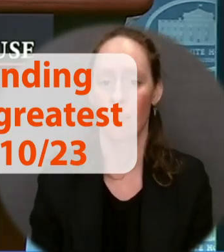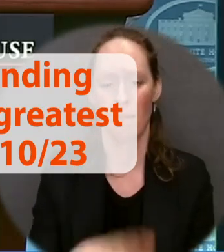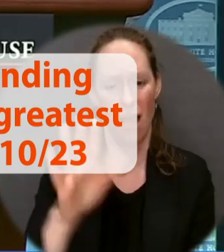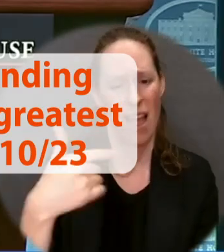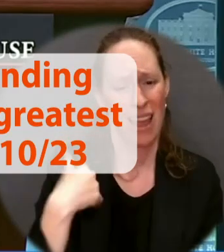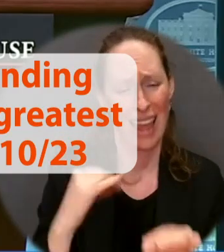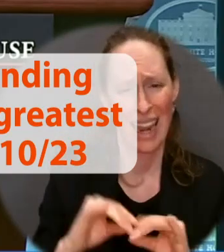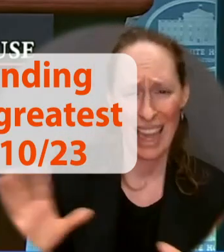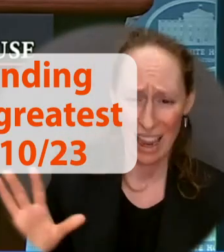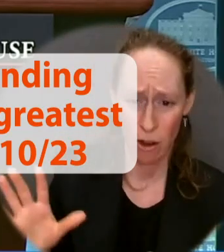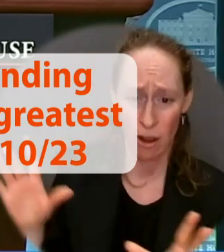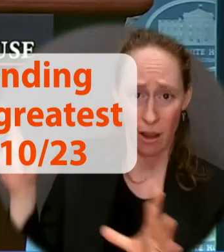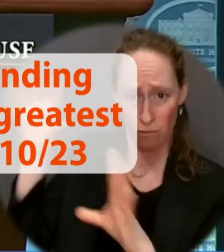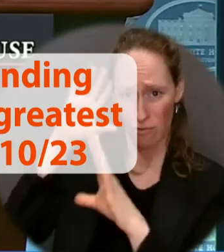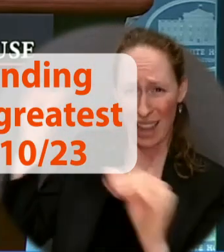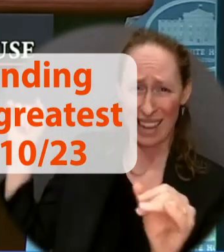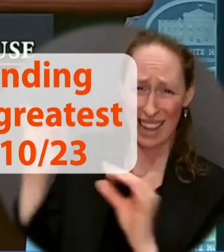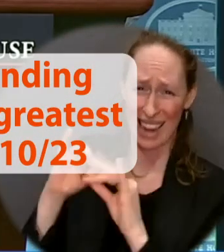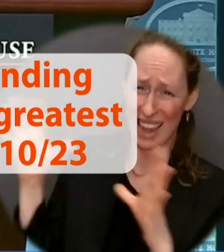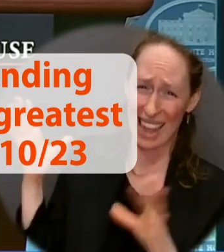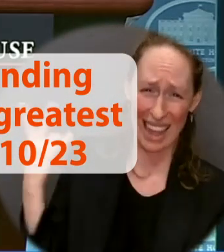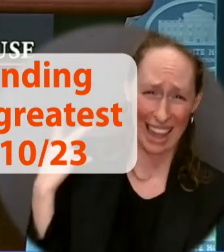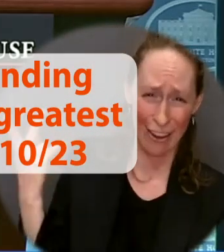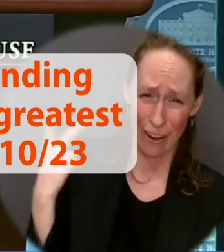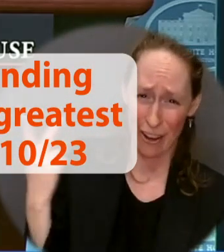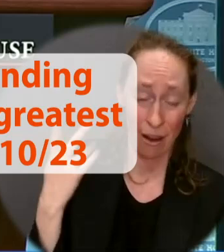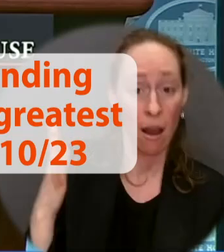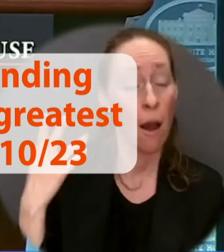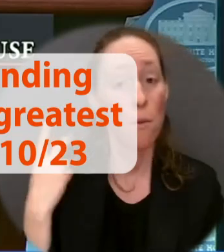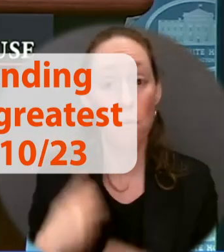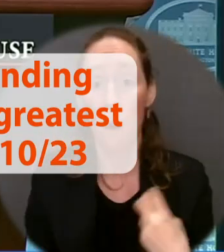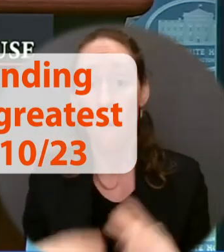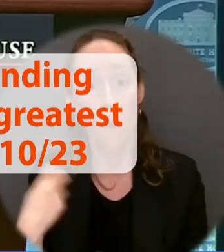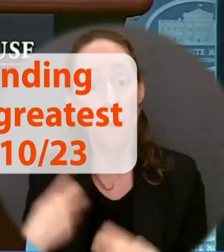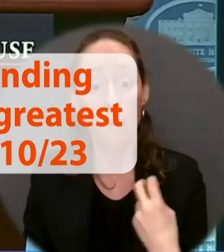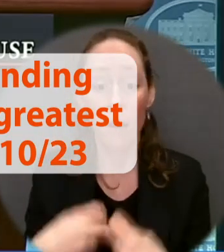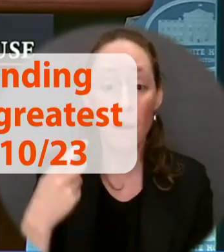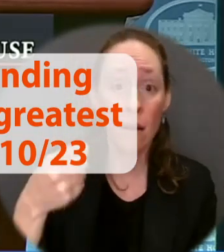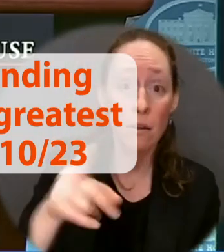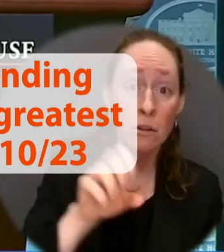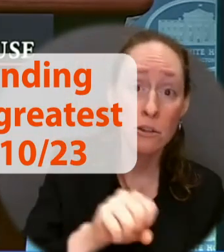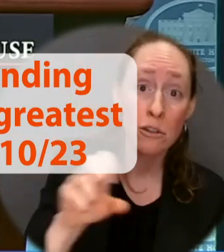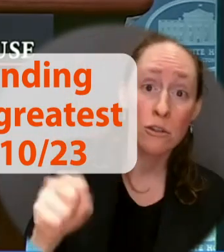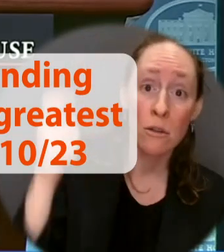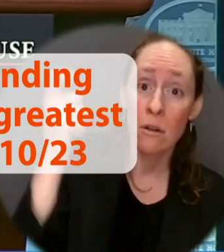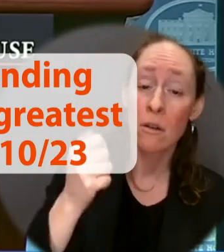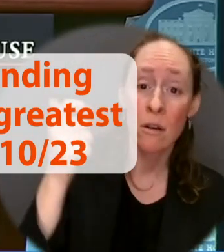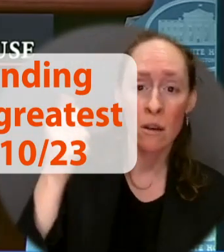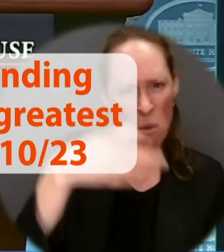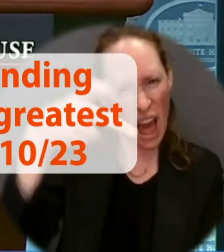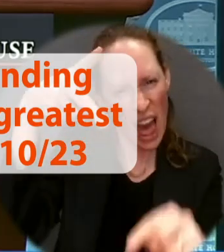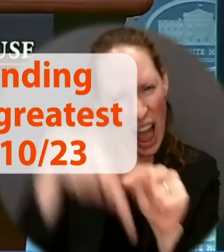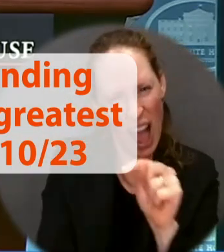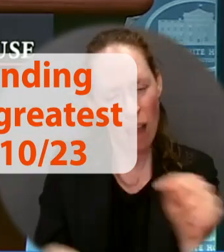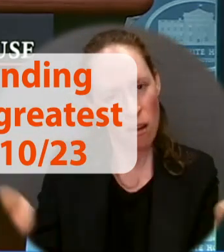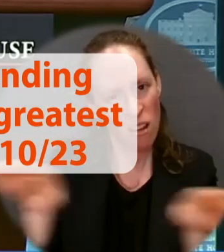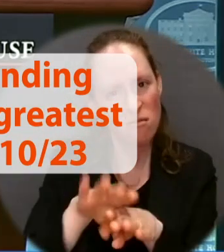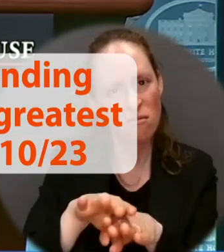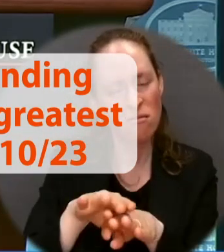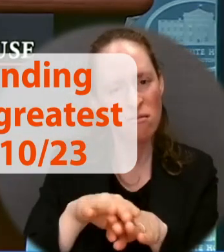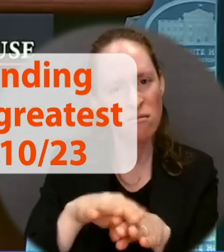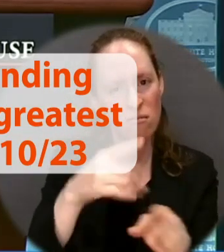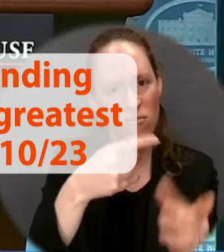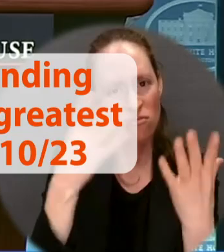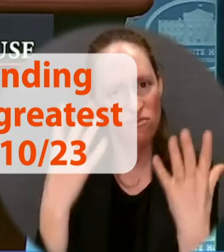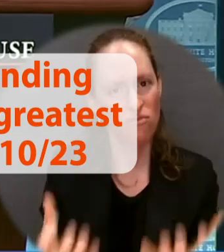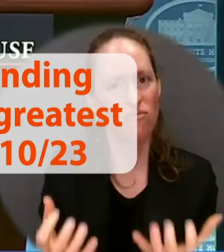We believe the greatest existential threat to Social Security today is those who want to cut it. So our position, his position